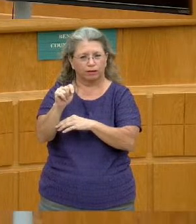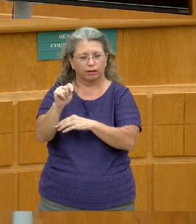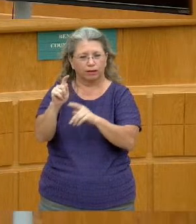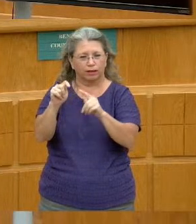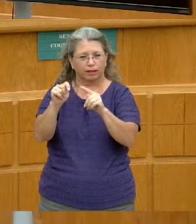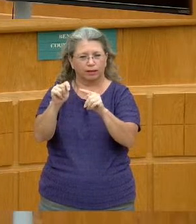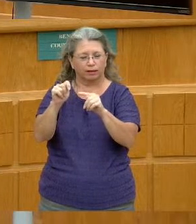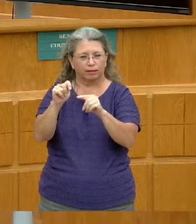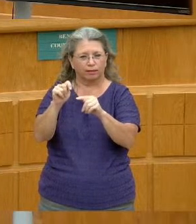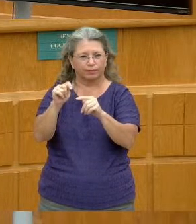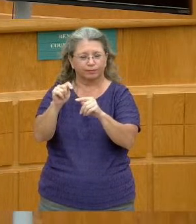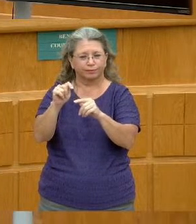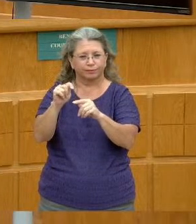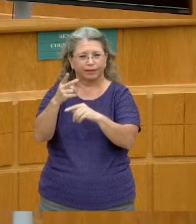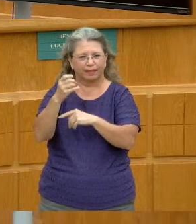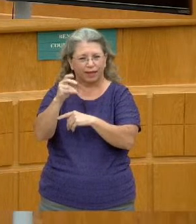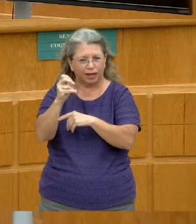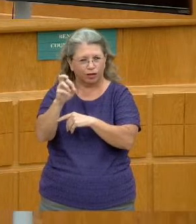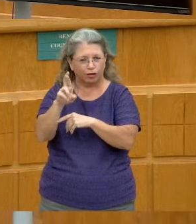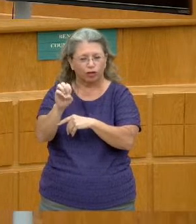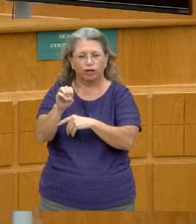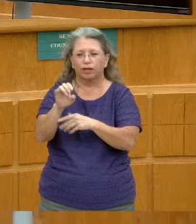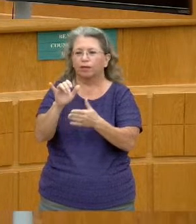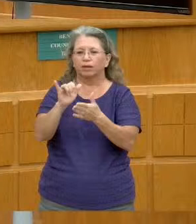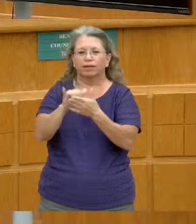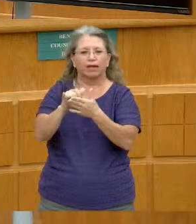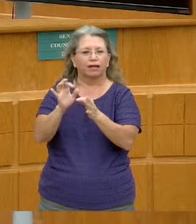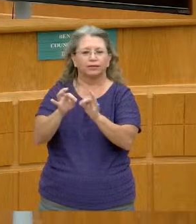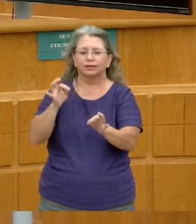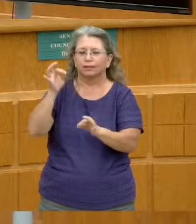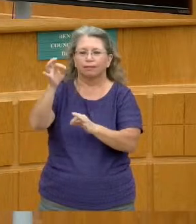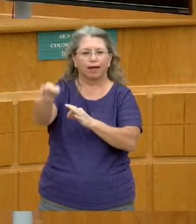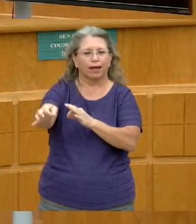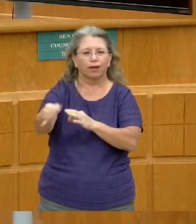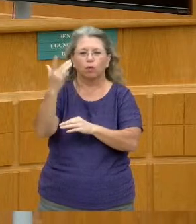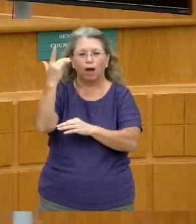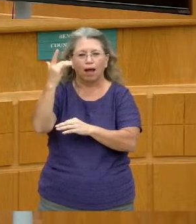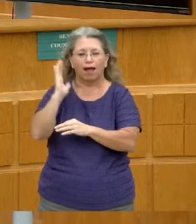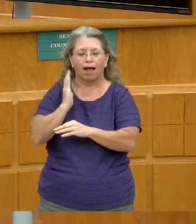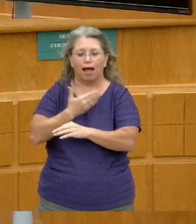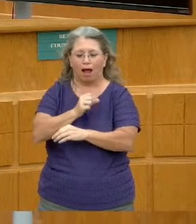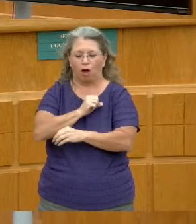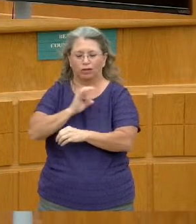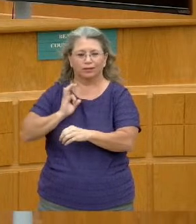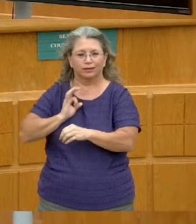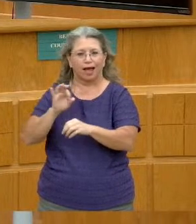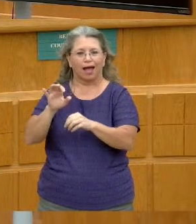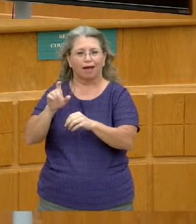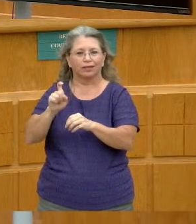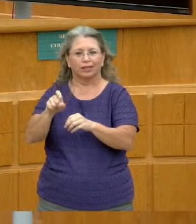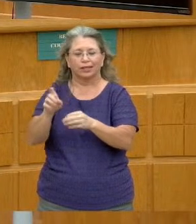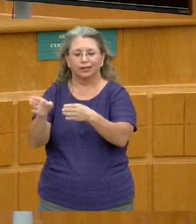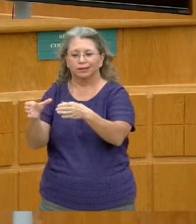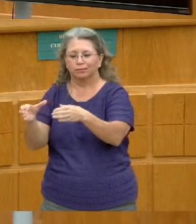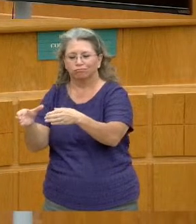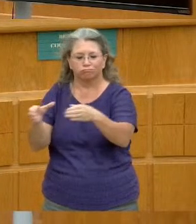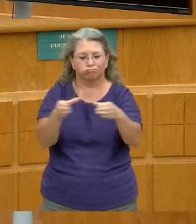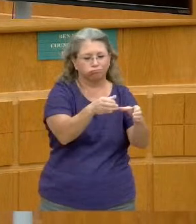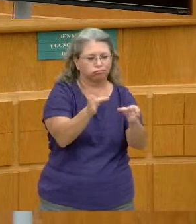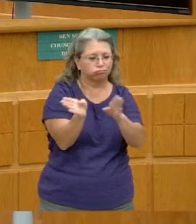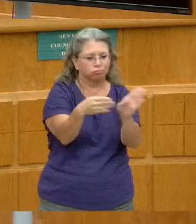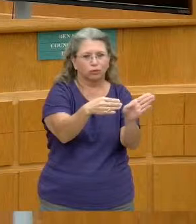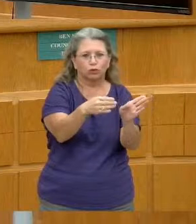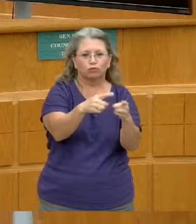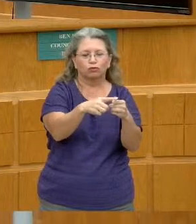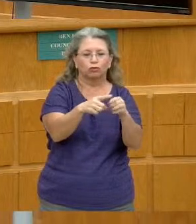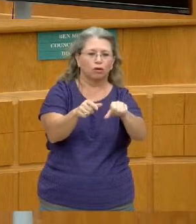delayed because we have to send that same staff to several outbreak areas that are happening right now at some of